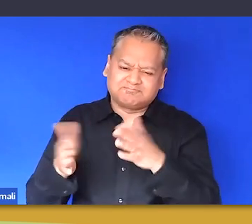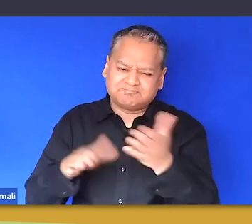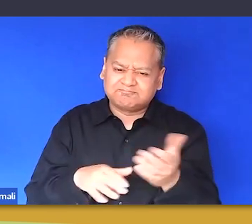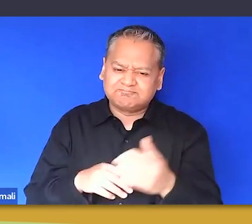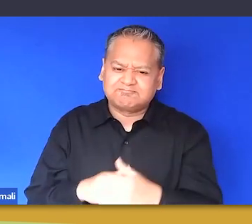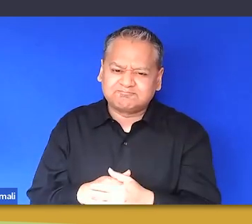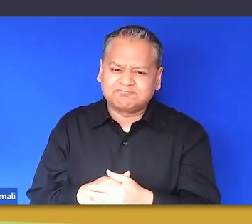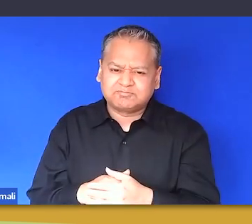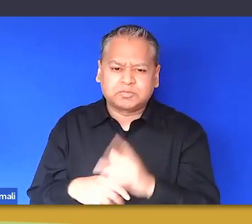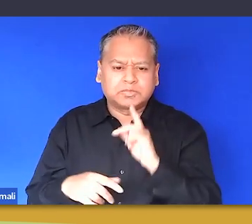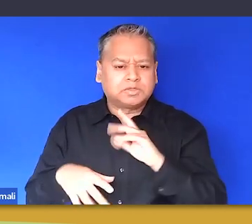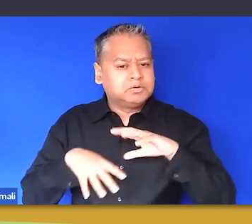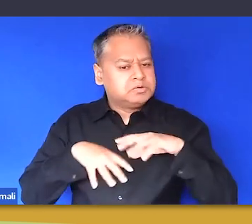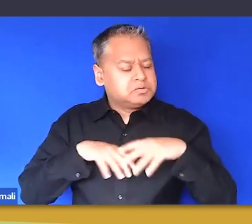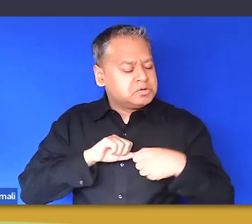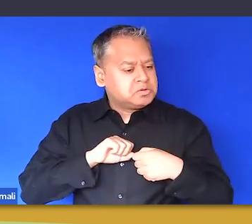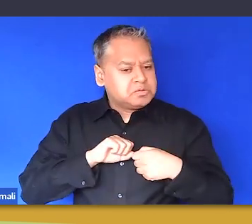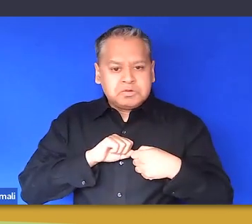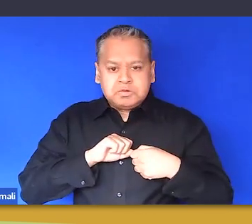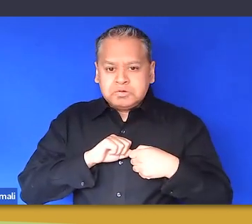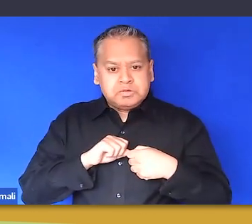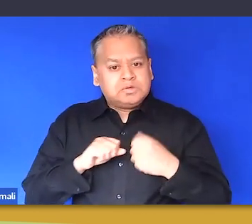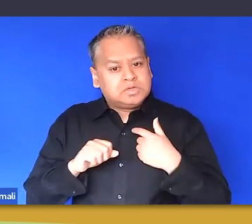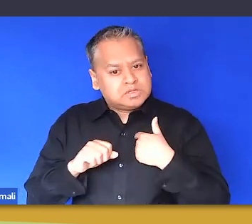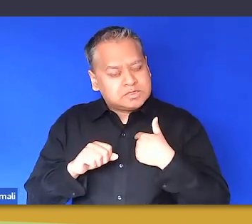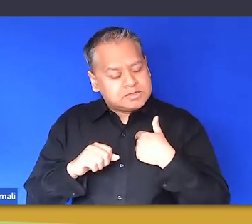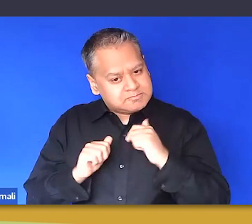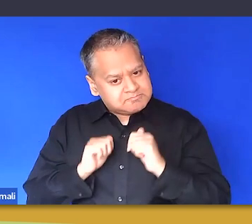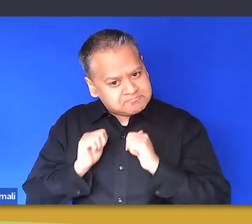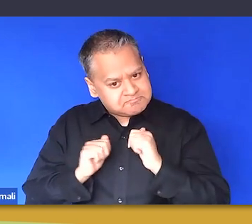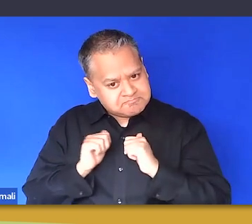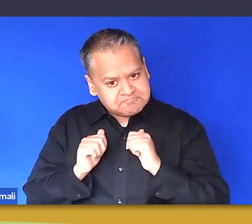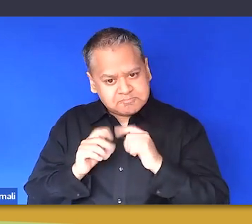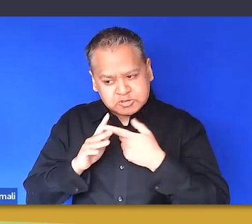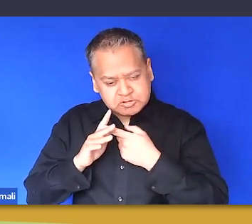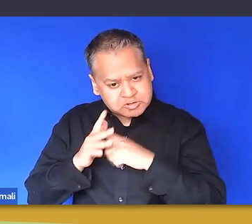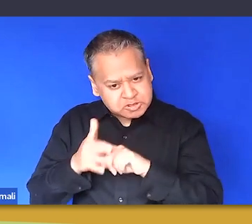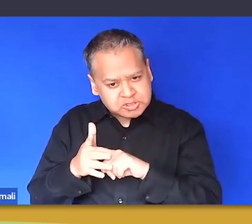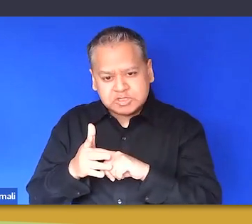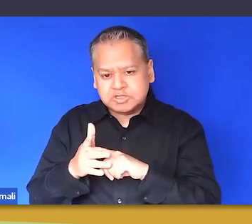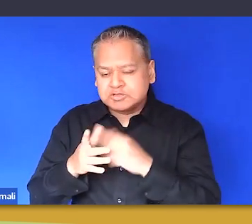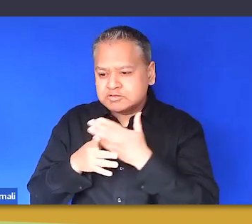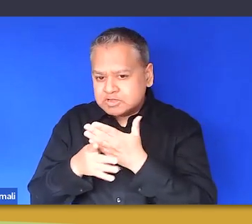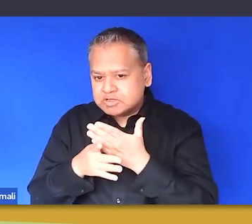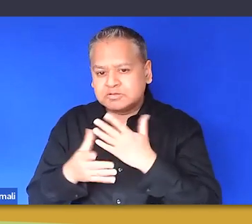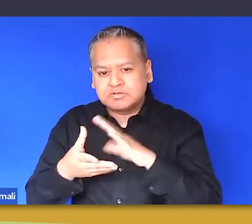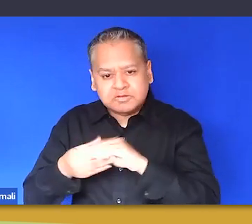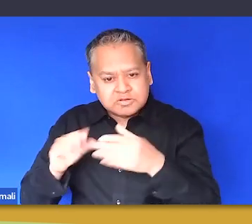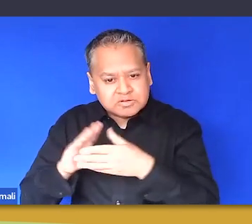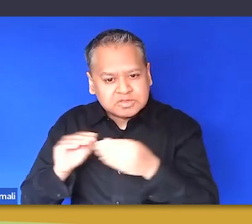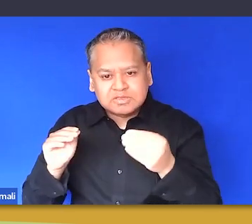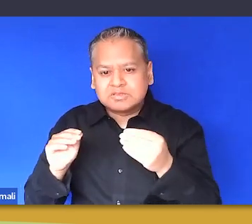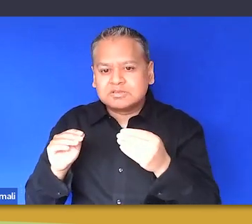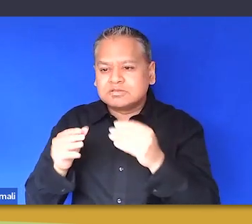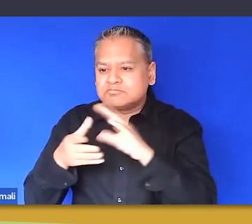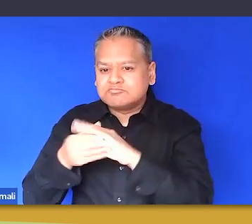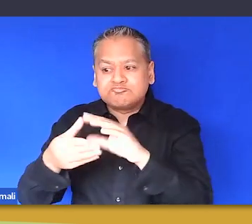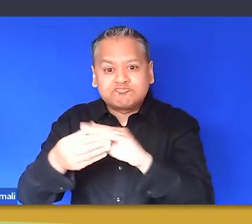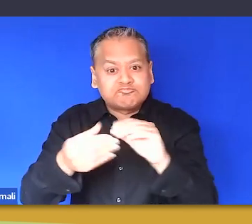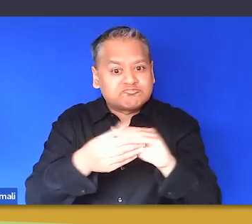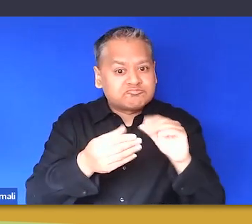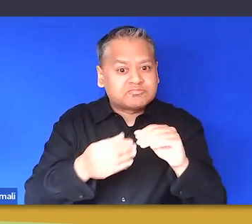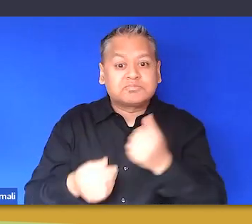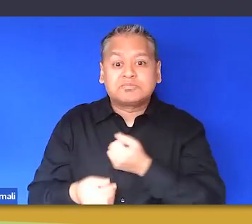other grieving families would cross my path. I started sharing my story. Soon it became easier to share the rest of my story